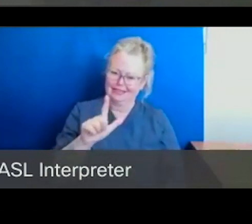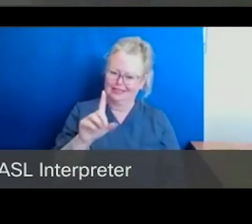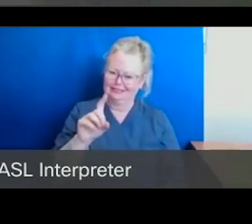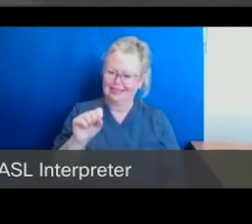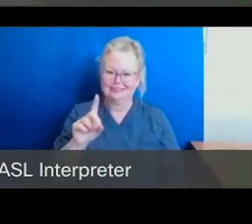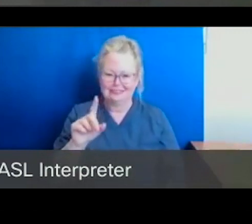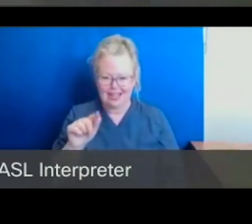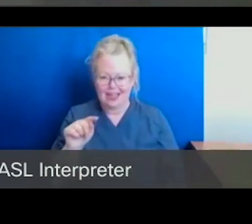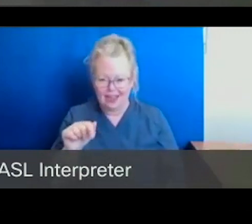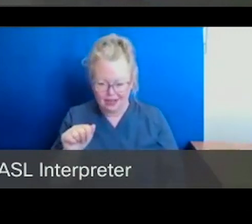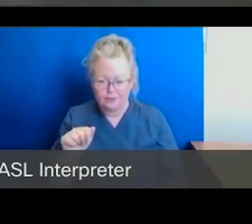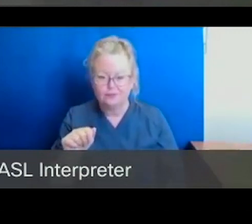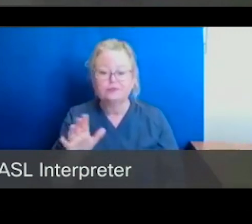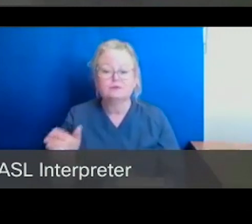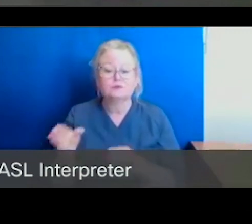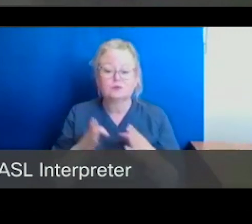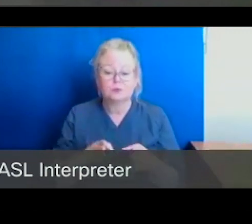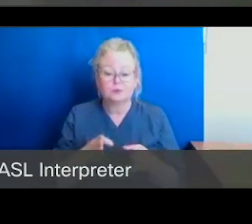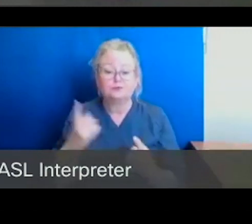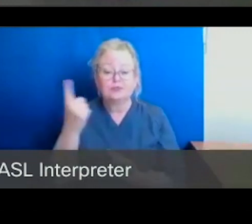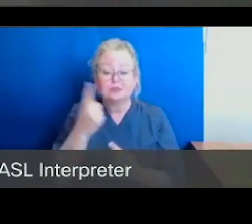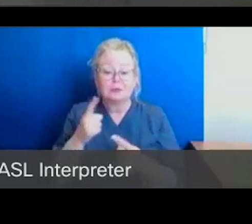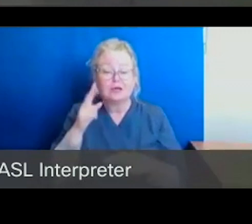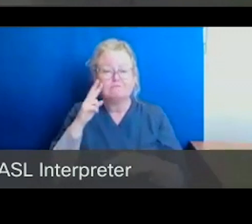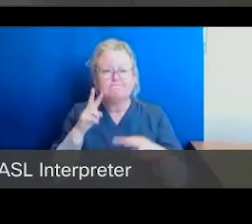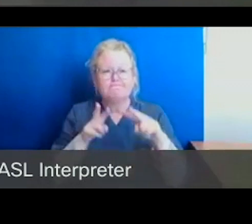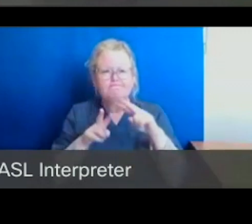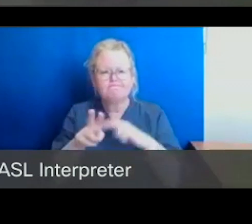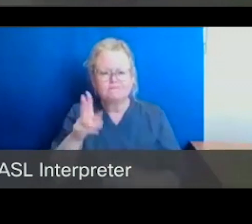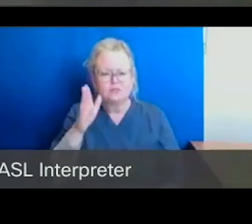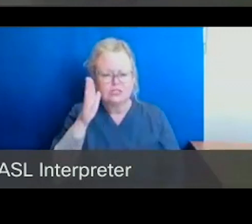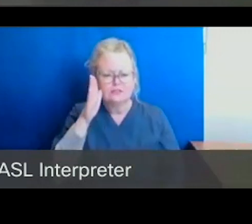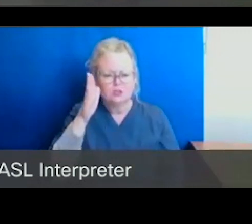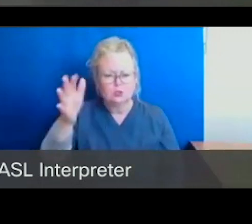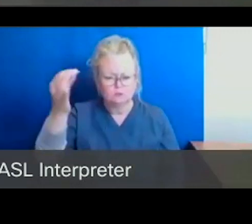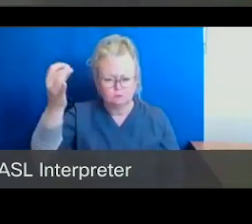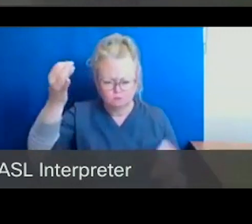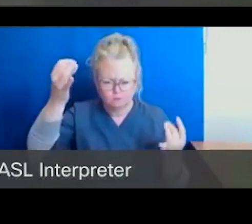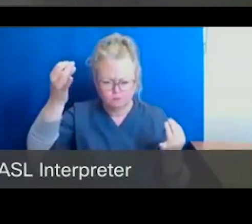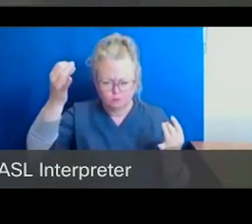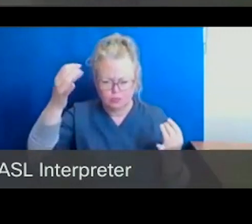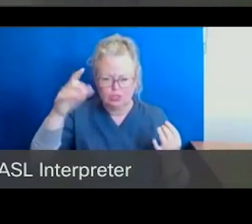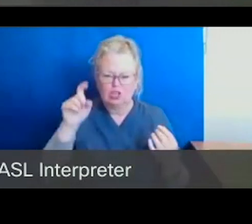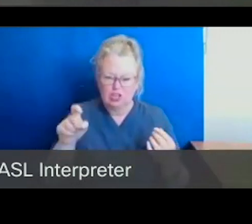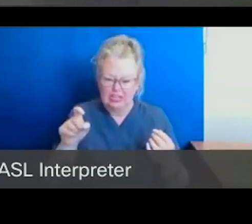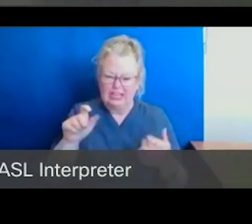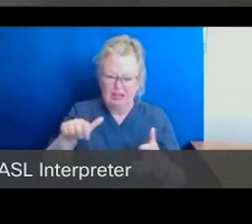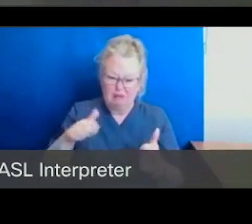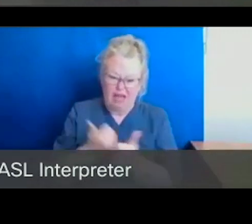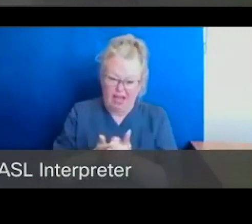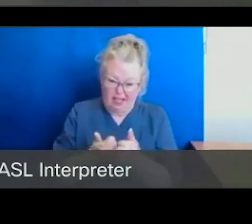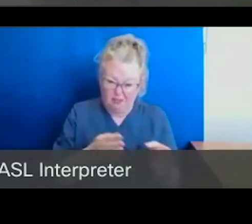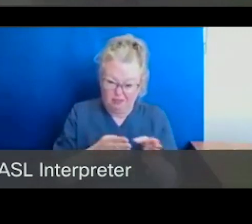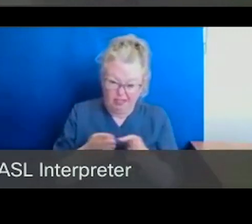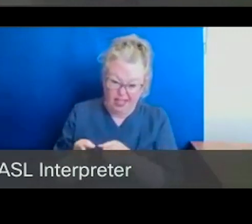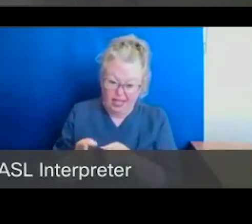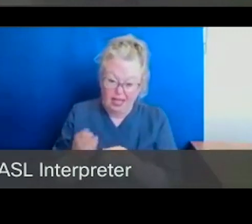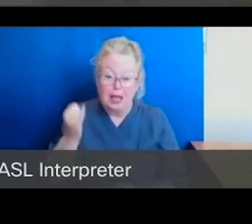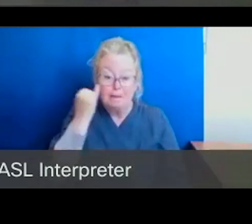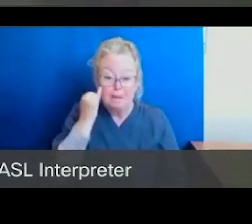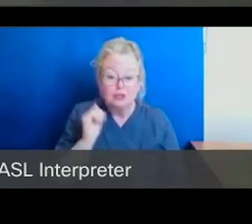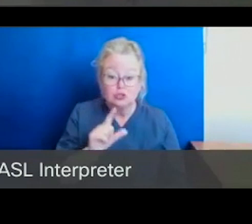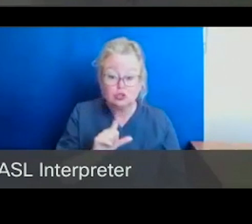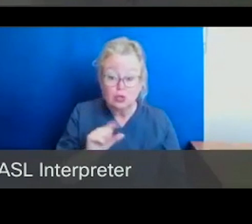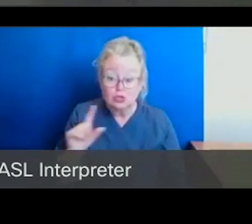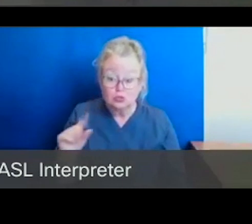any prospective work looking in the future, it will be important to have a plan B in case the 2020 to